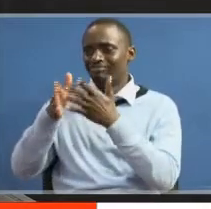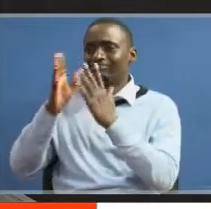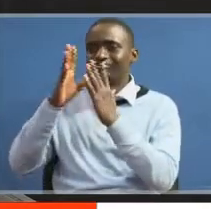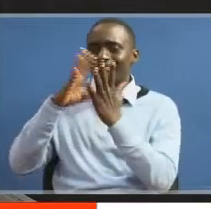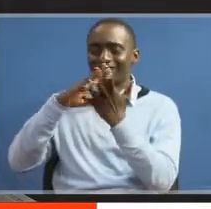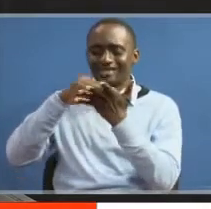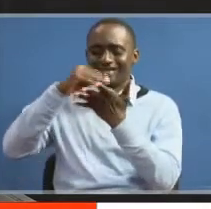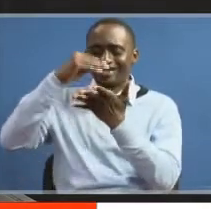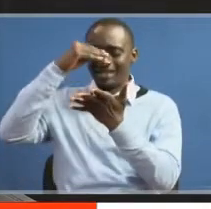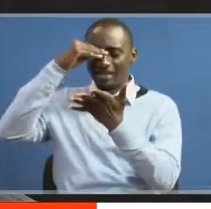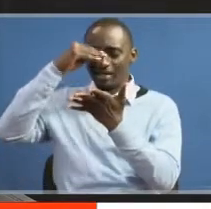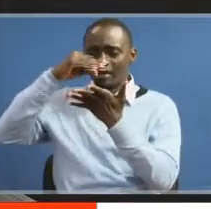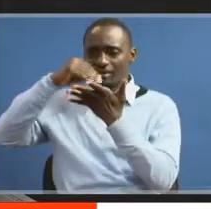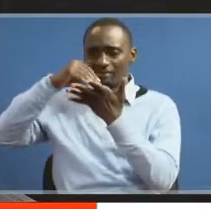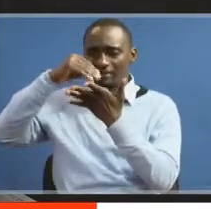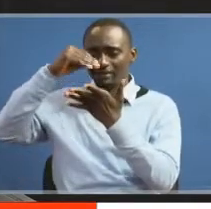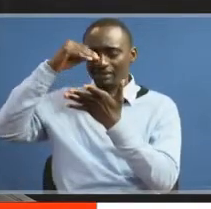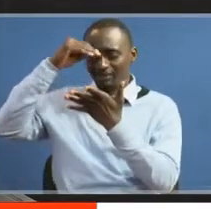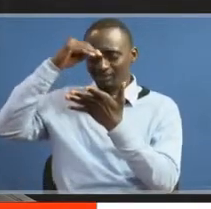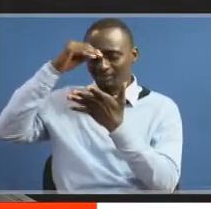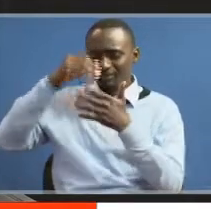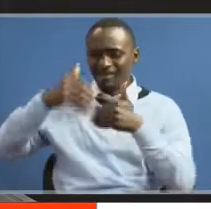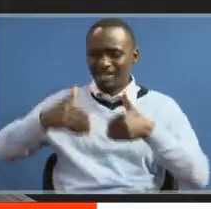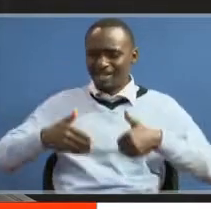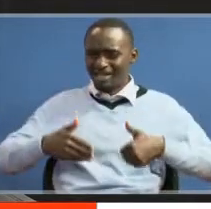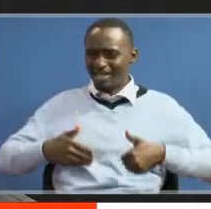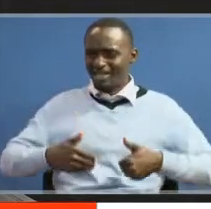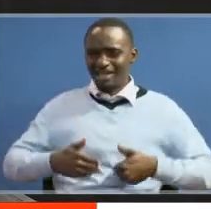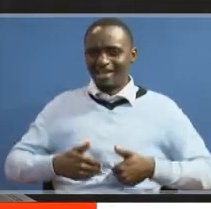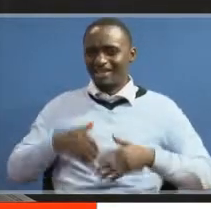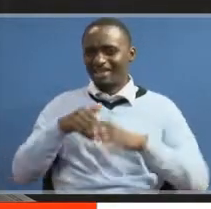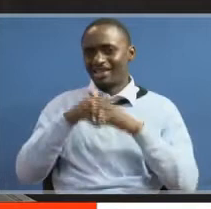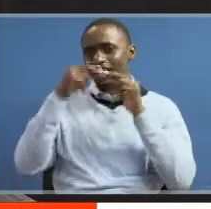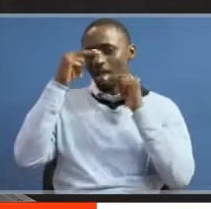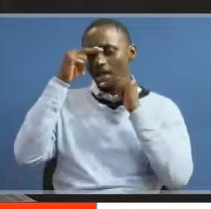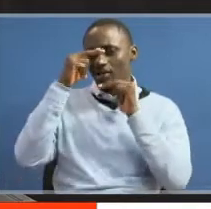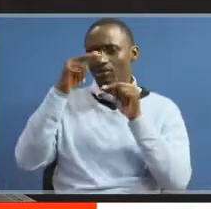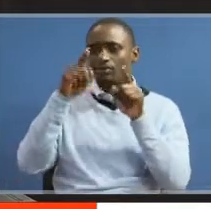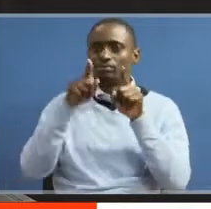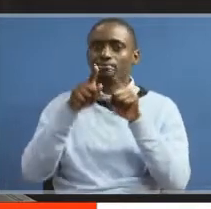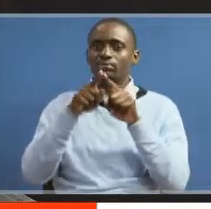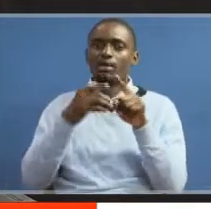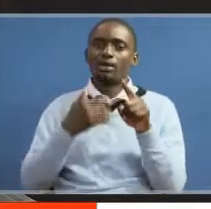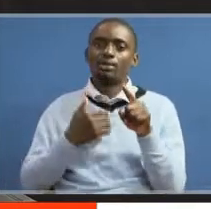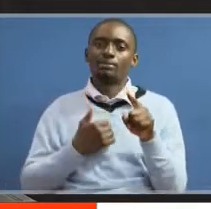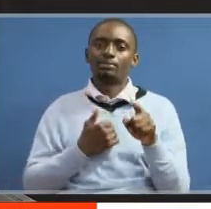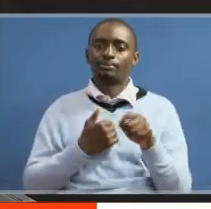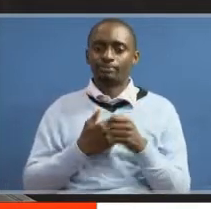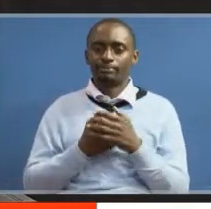as young boys in a high school. And we even had